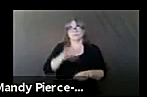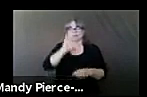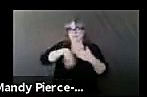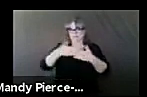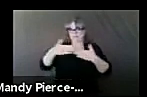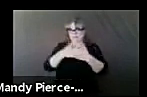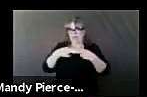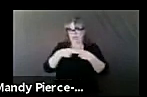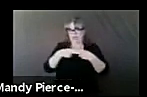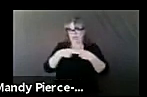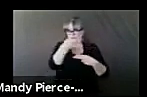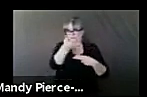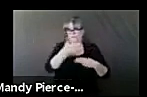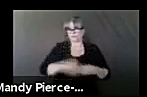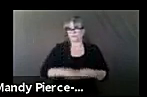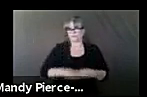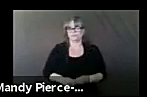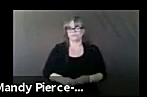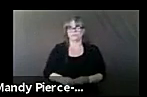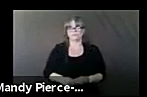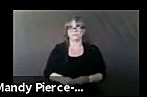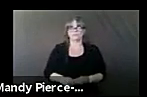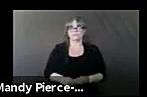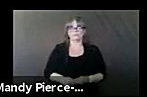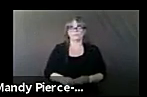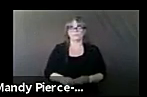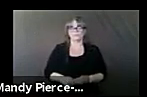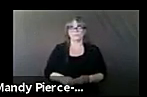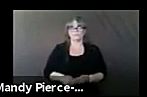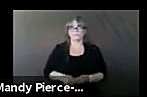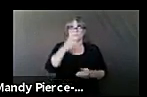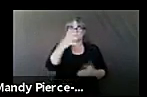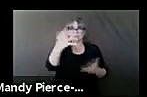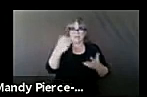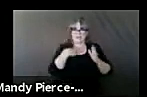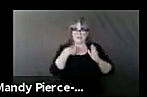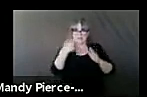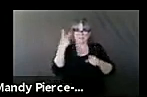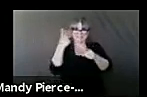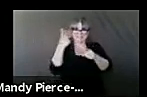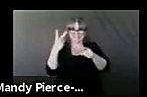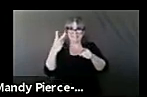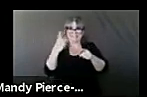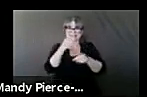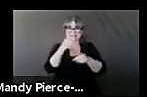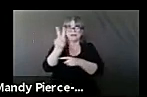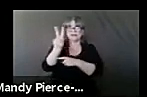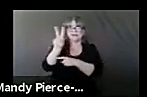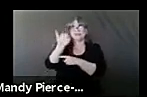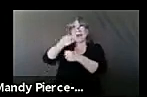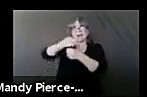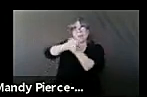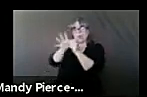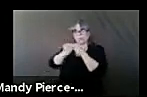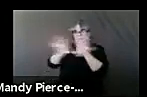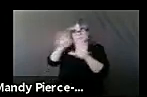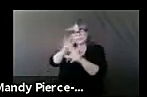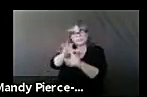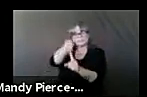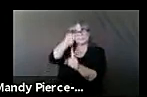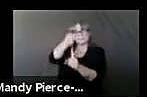So this just shows that the virus is affecting most of the counties in Colorado. You can see